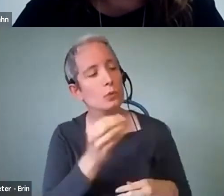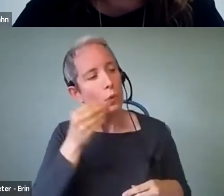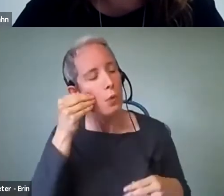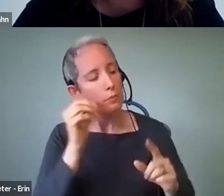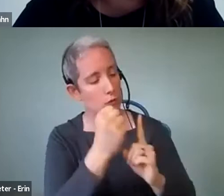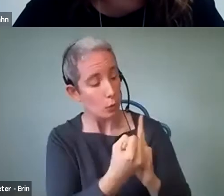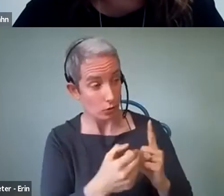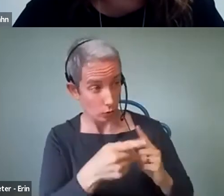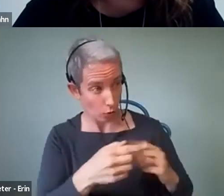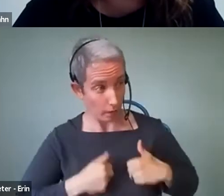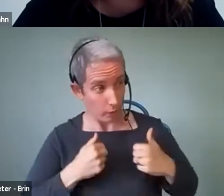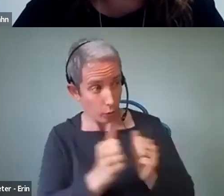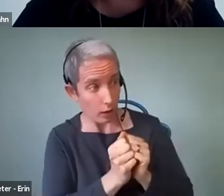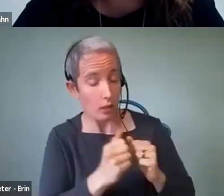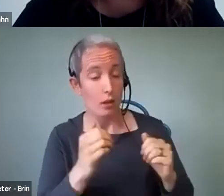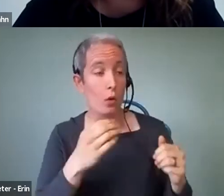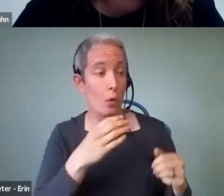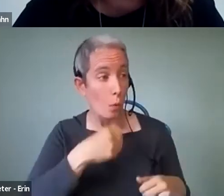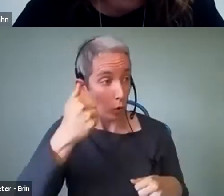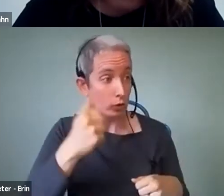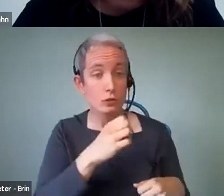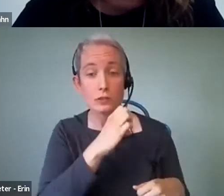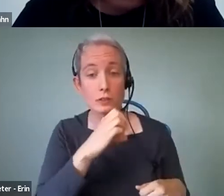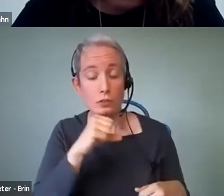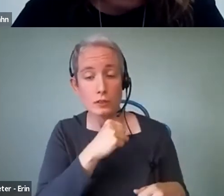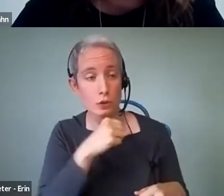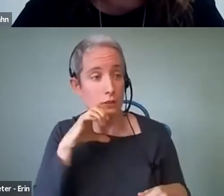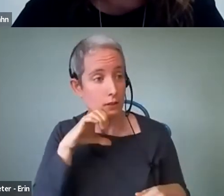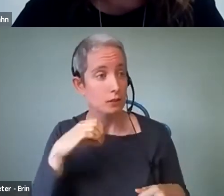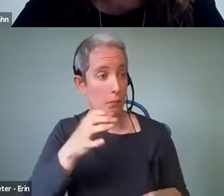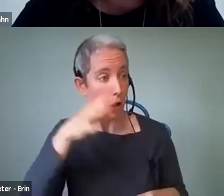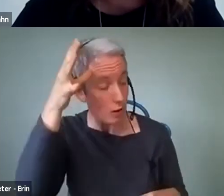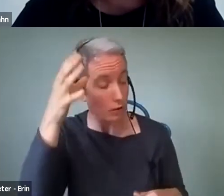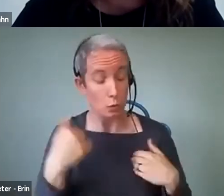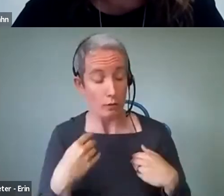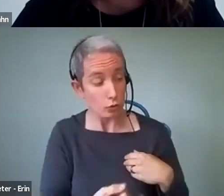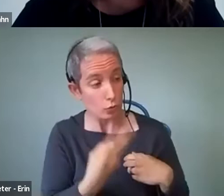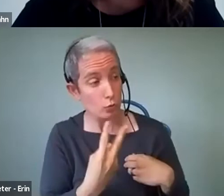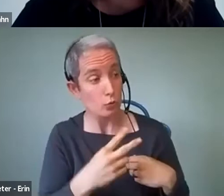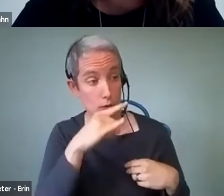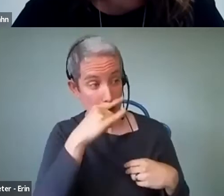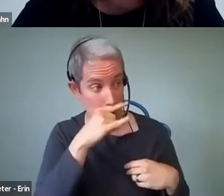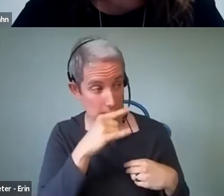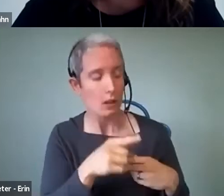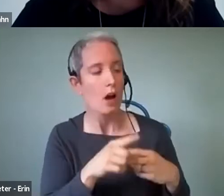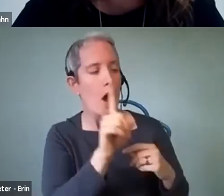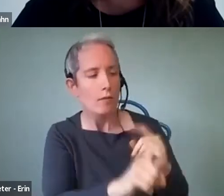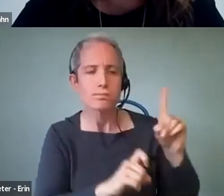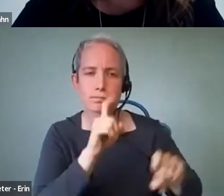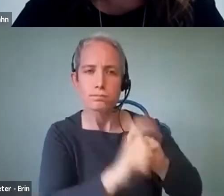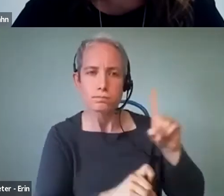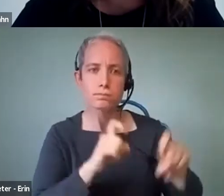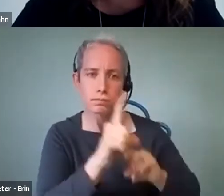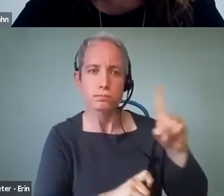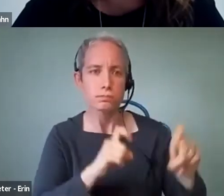parent. You've got 2 kids at home. I got, you know, all the pressure. So it almost becomes,